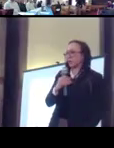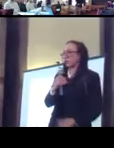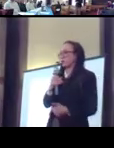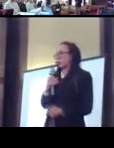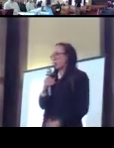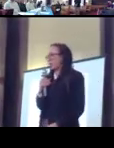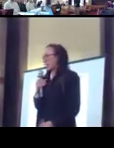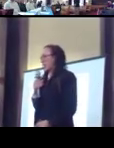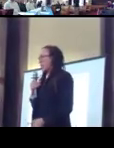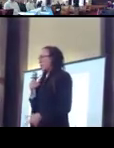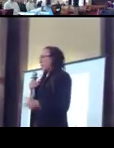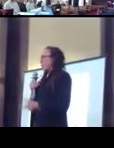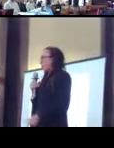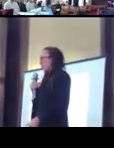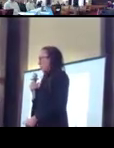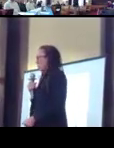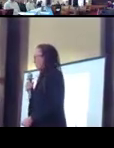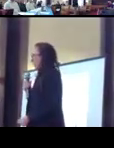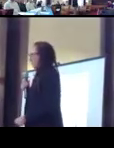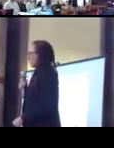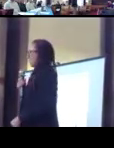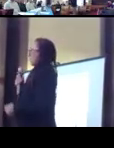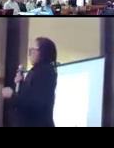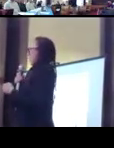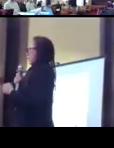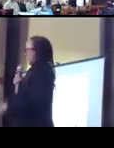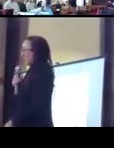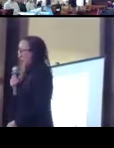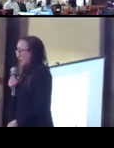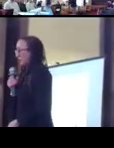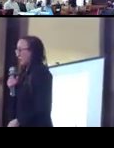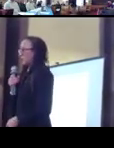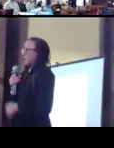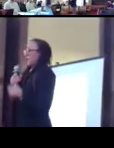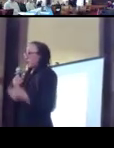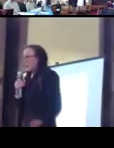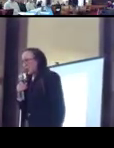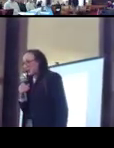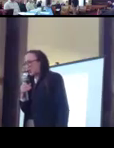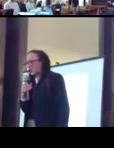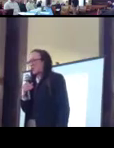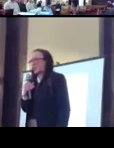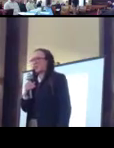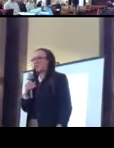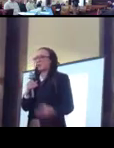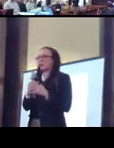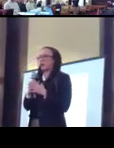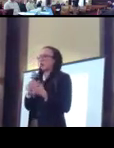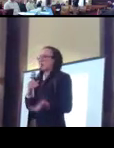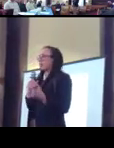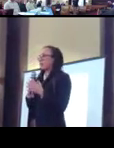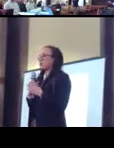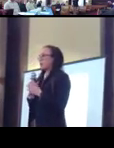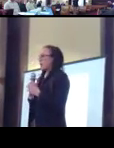knocking, through mailers, through online engagement, through our monthly newsletter, in-depth interview, a real interview that we ran